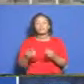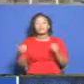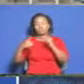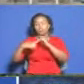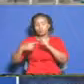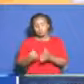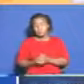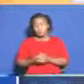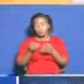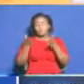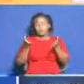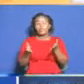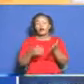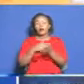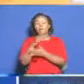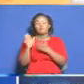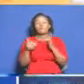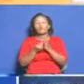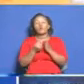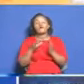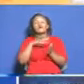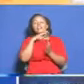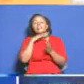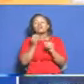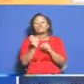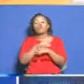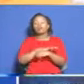This brings the cumulative fatalities to